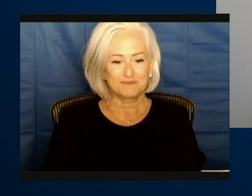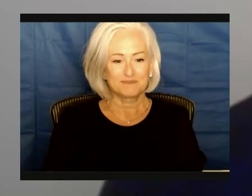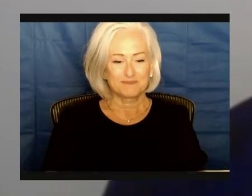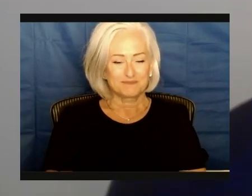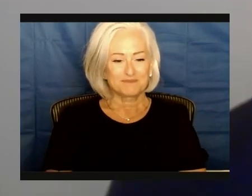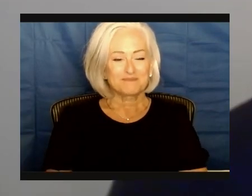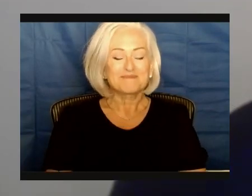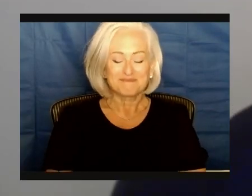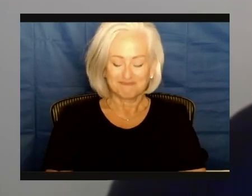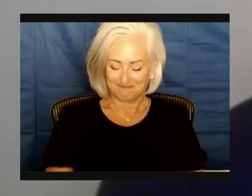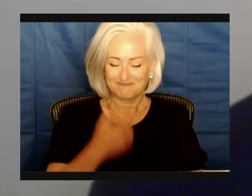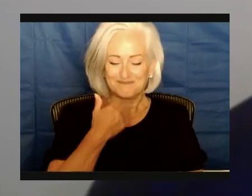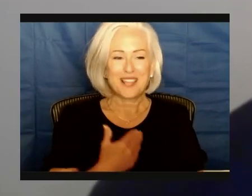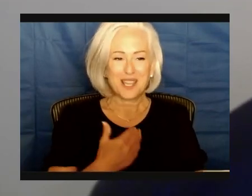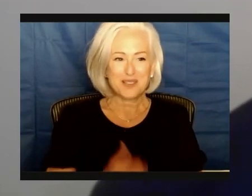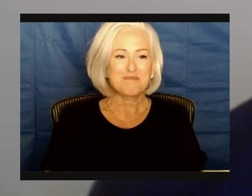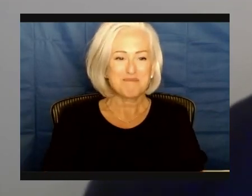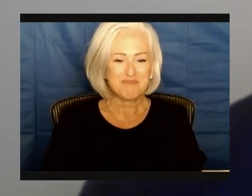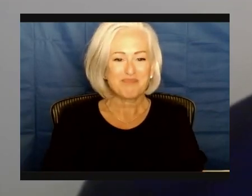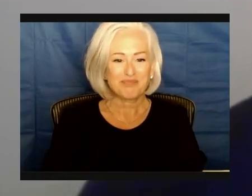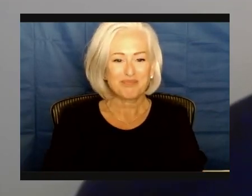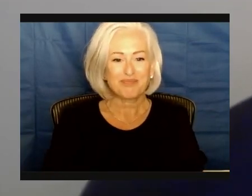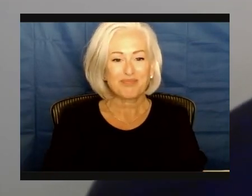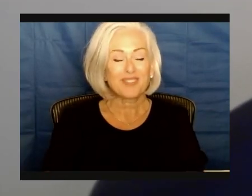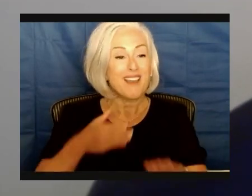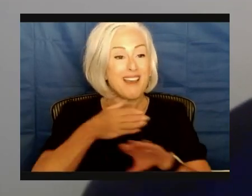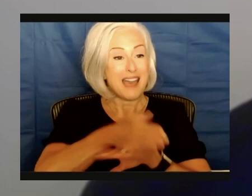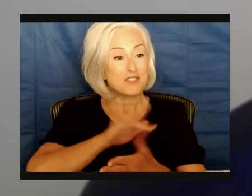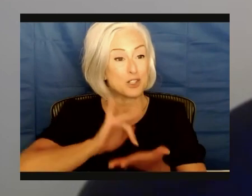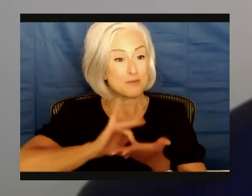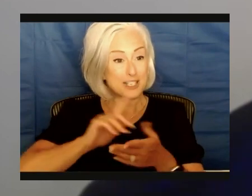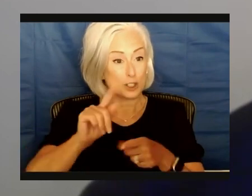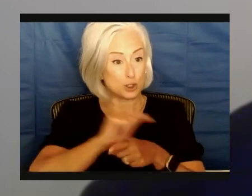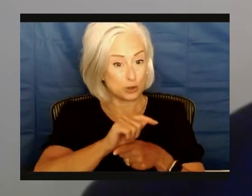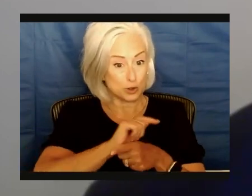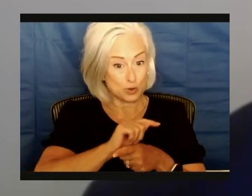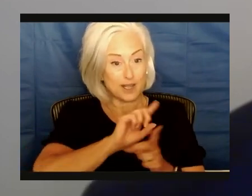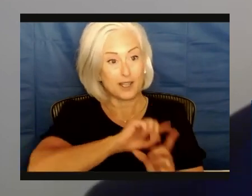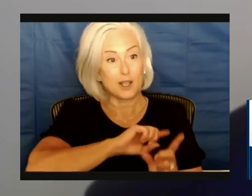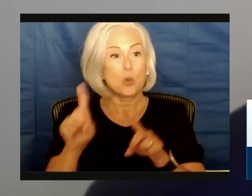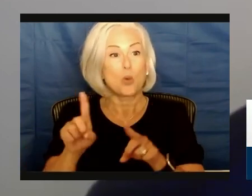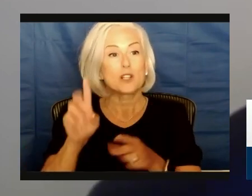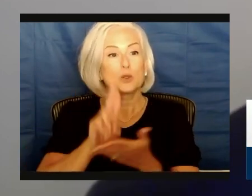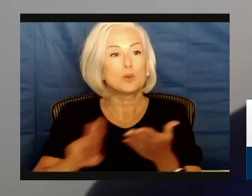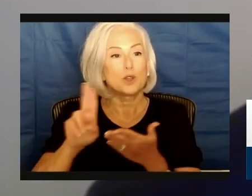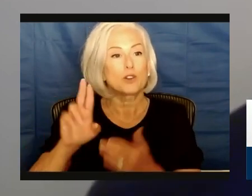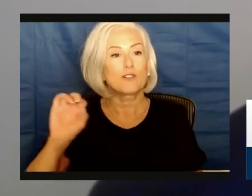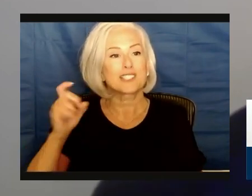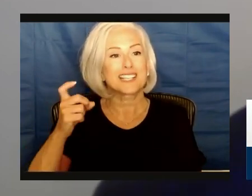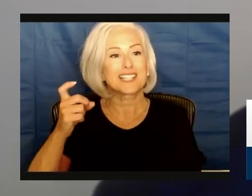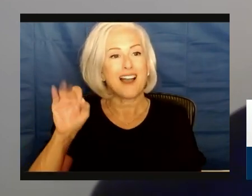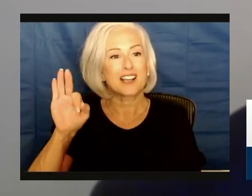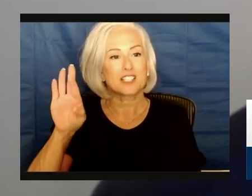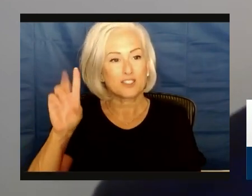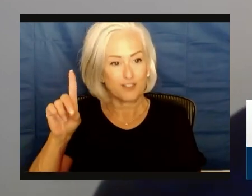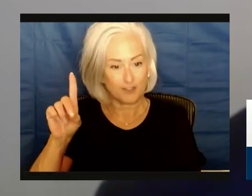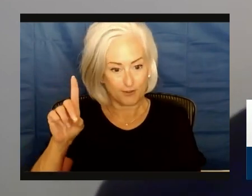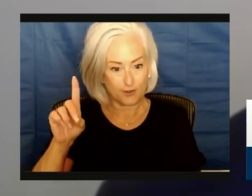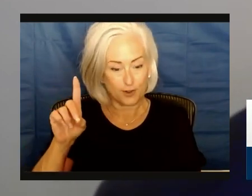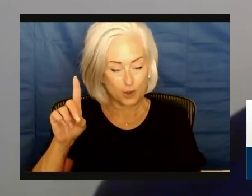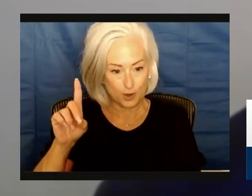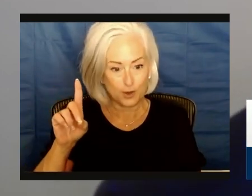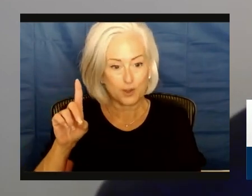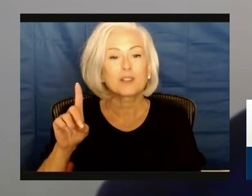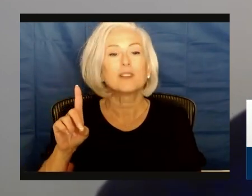Yeah, thank you. So after my medical training, I went to the University of Oxford, where I did a master's in international health and